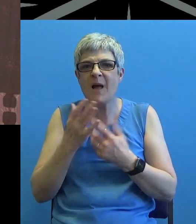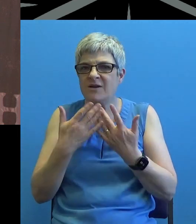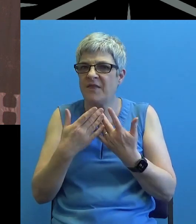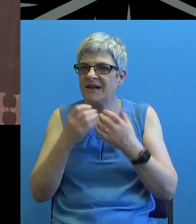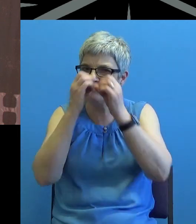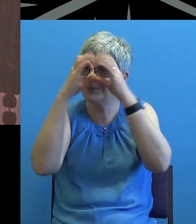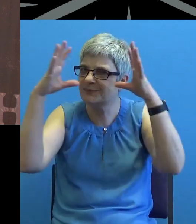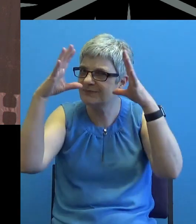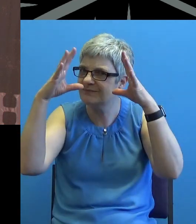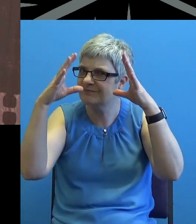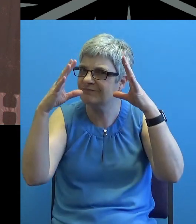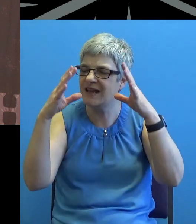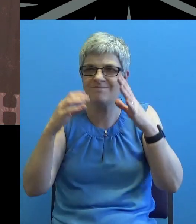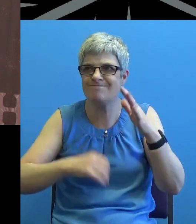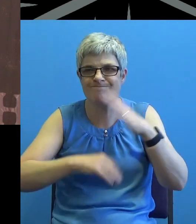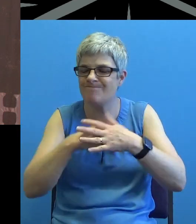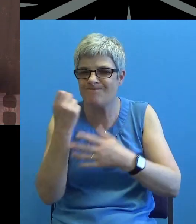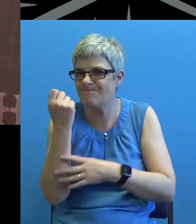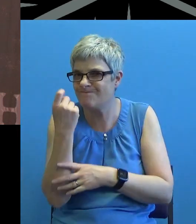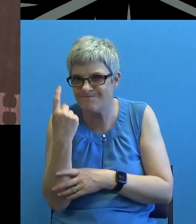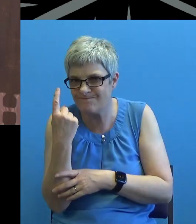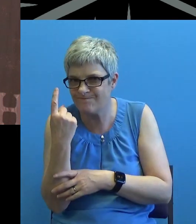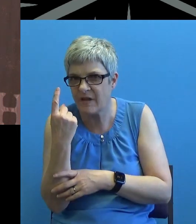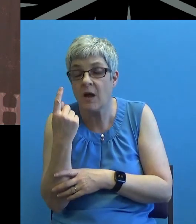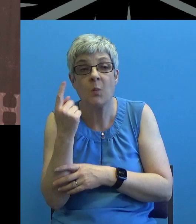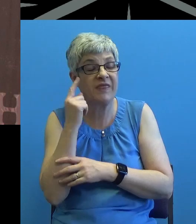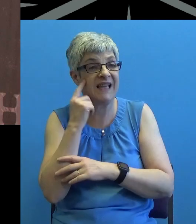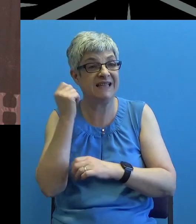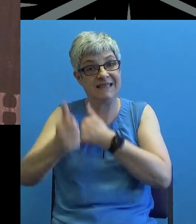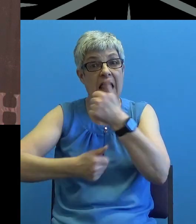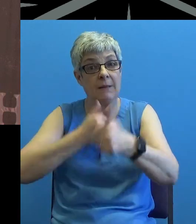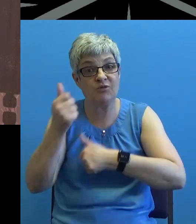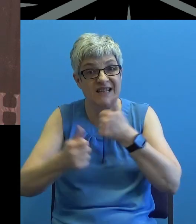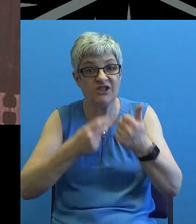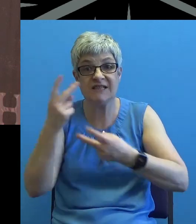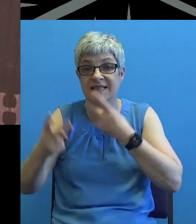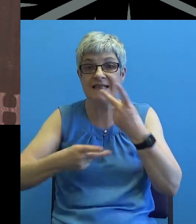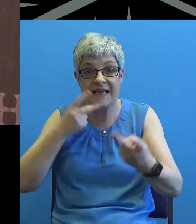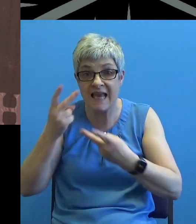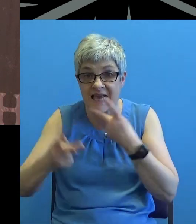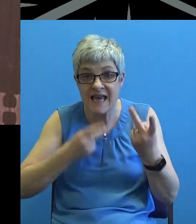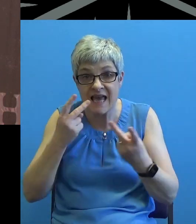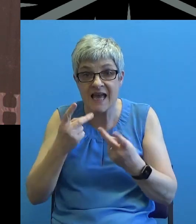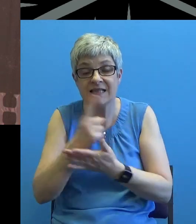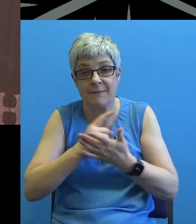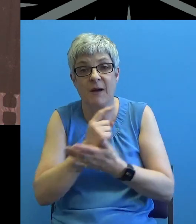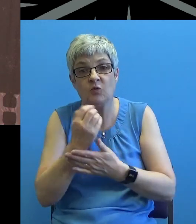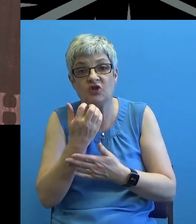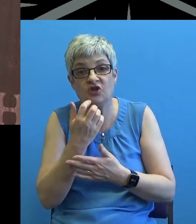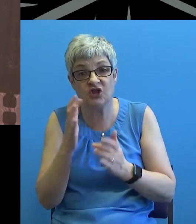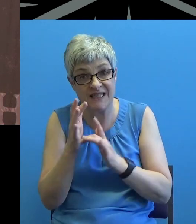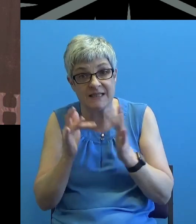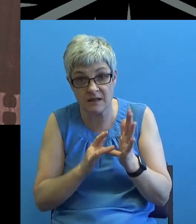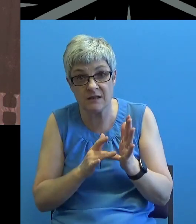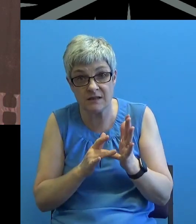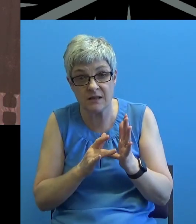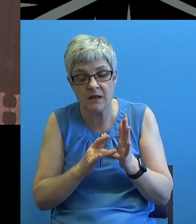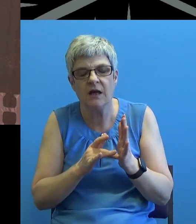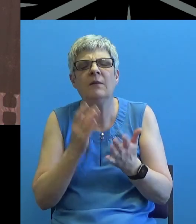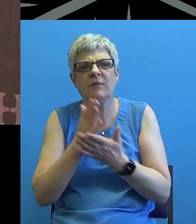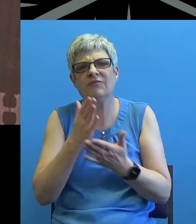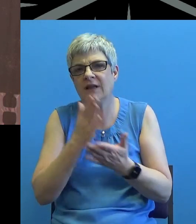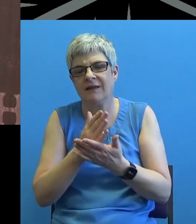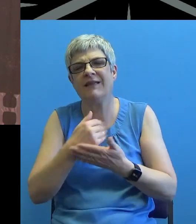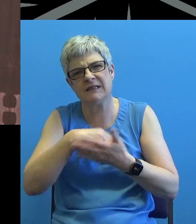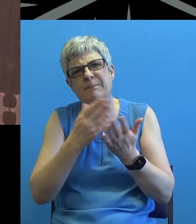and misunderstanding is that we often think all this celebration, all this singing is just about Jesus, but actually,